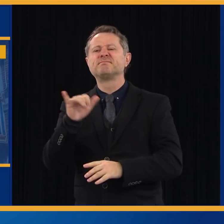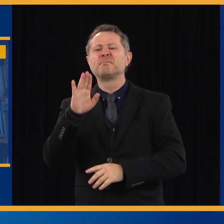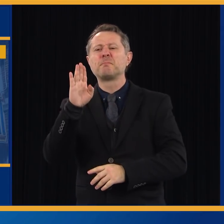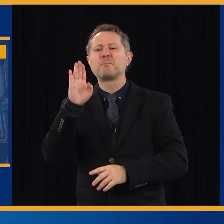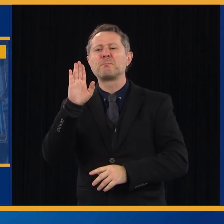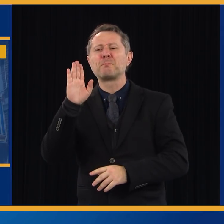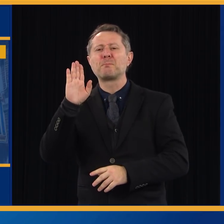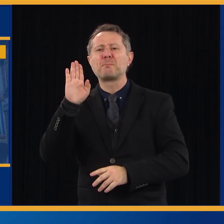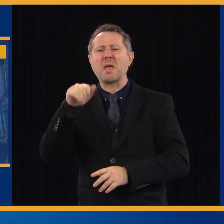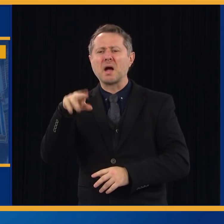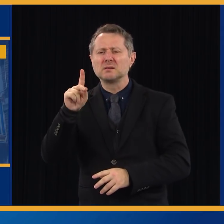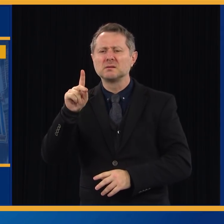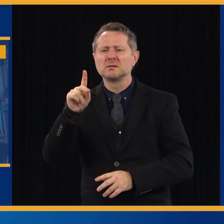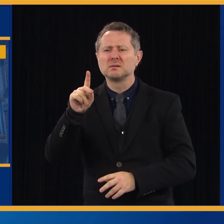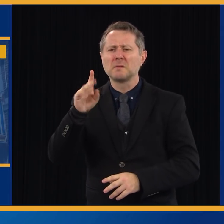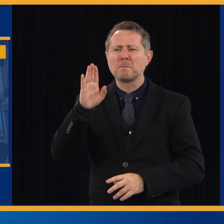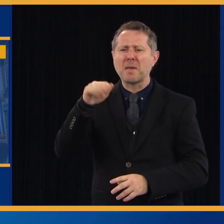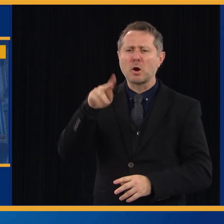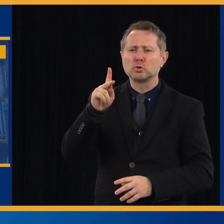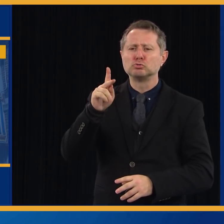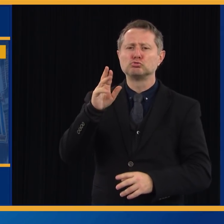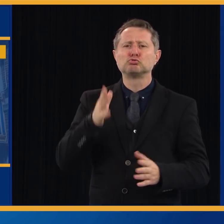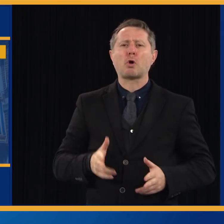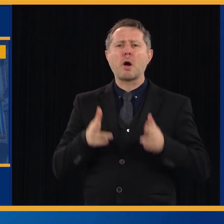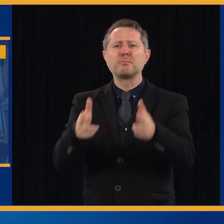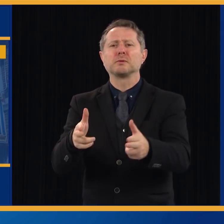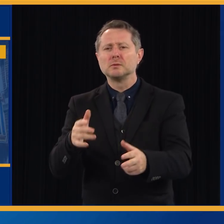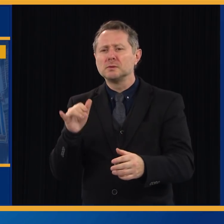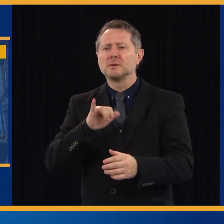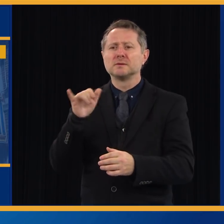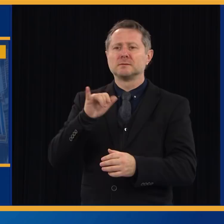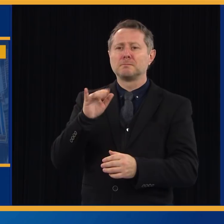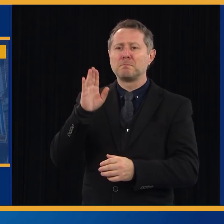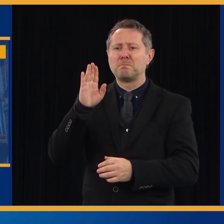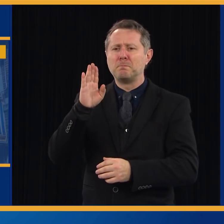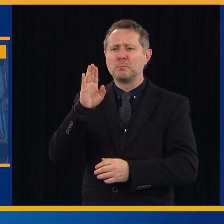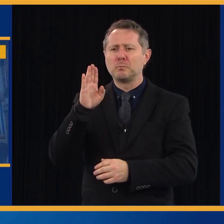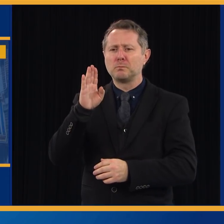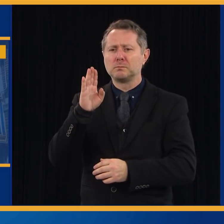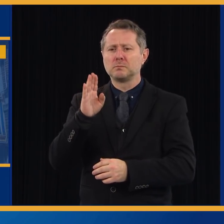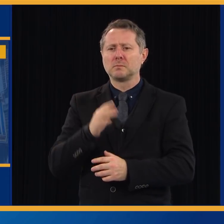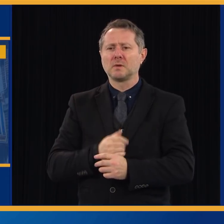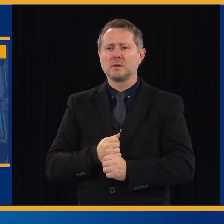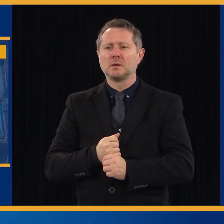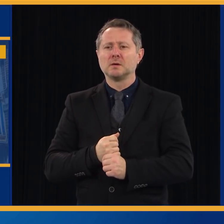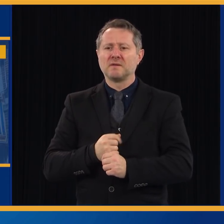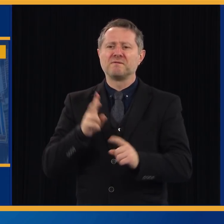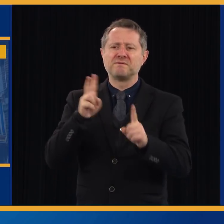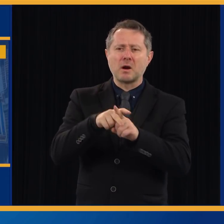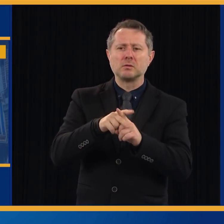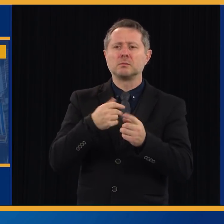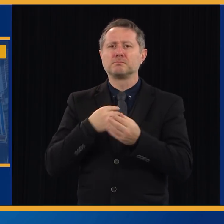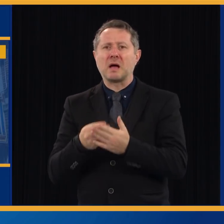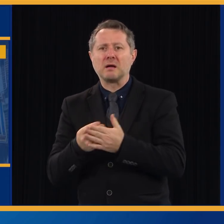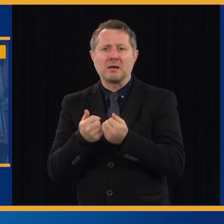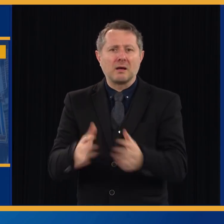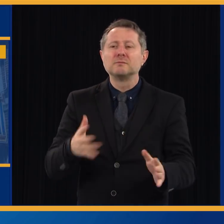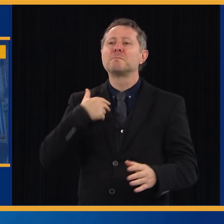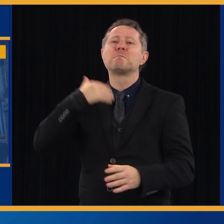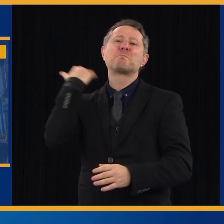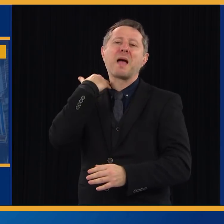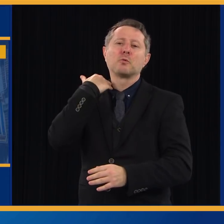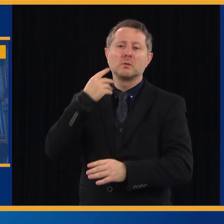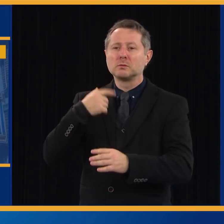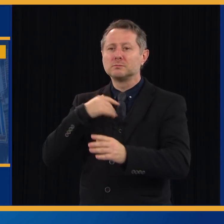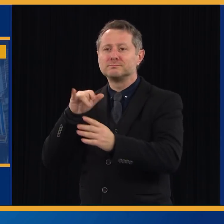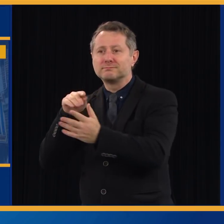end. Okay. Get up. Get up. Have the strength to get up. Have the